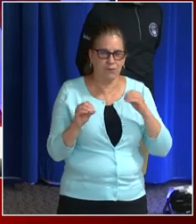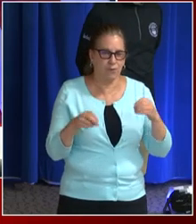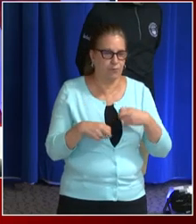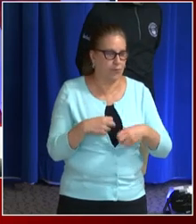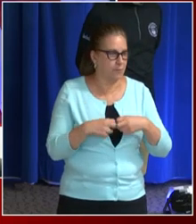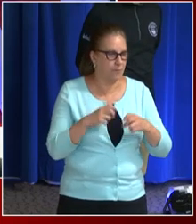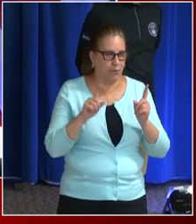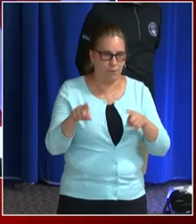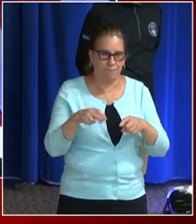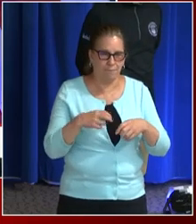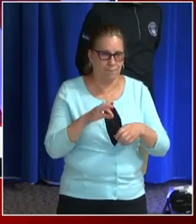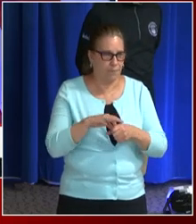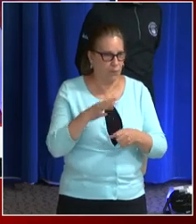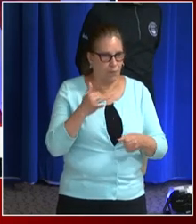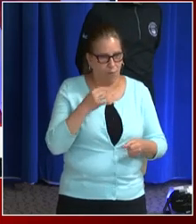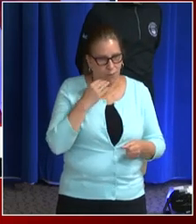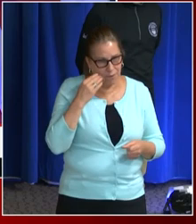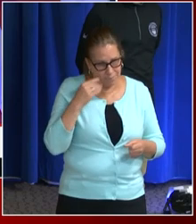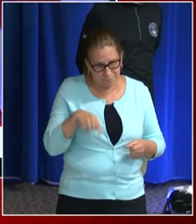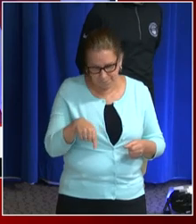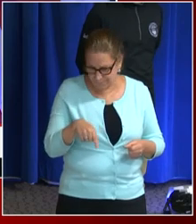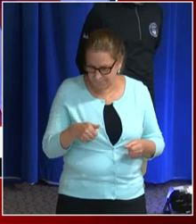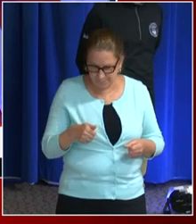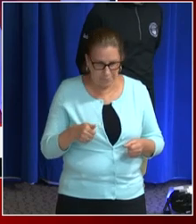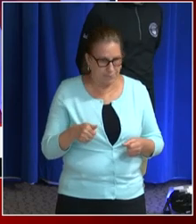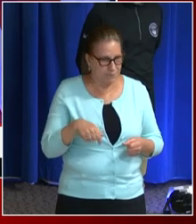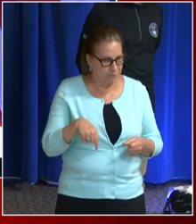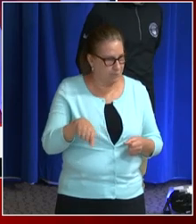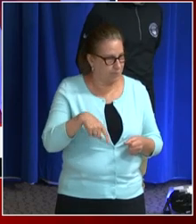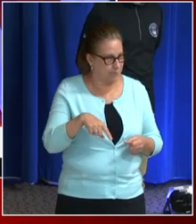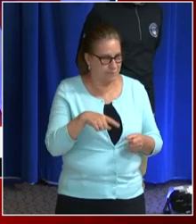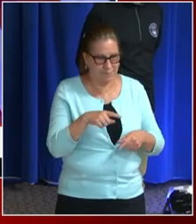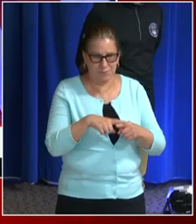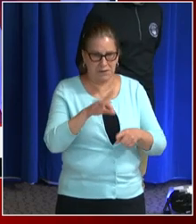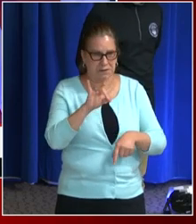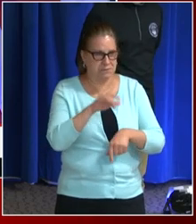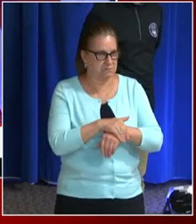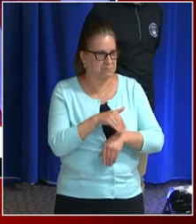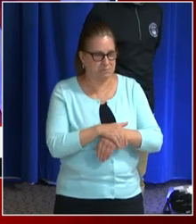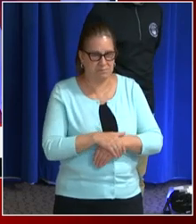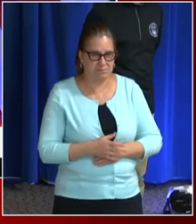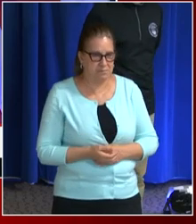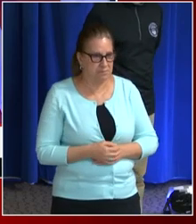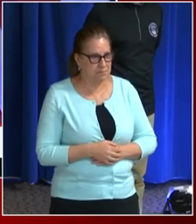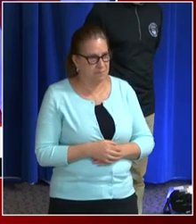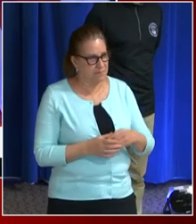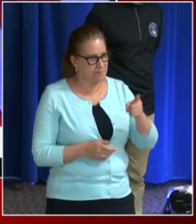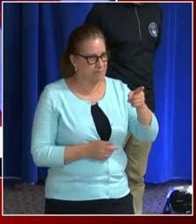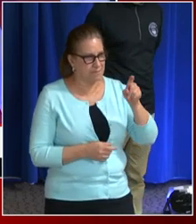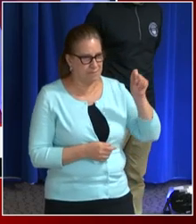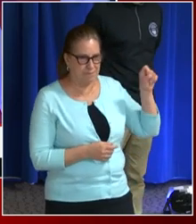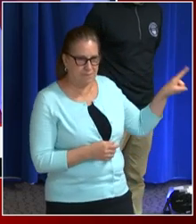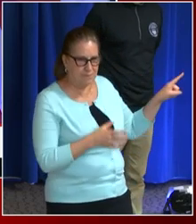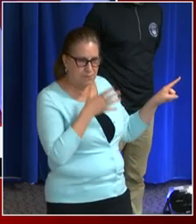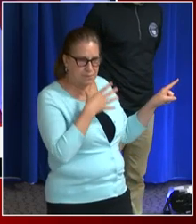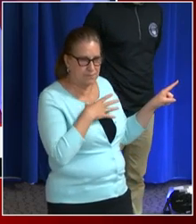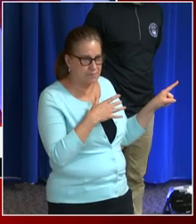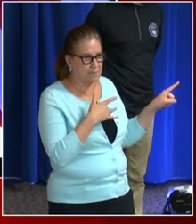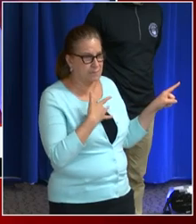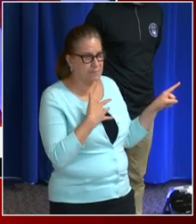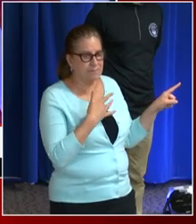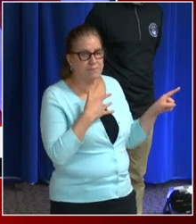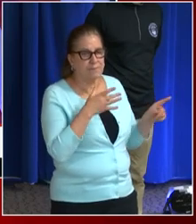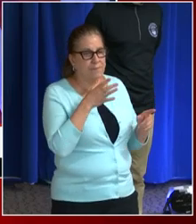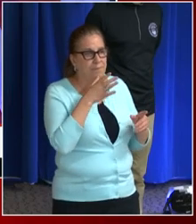of Columbia through 8 p.m. today. So you aren't concerned about voters feeling scared to go and vote? I'm not